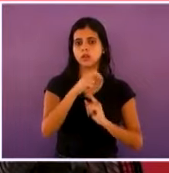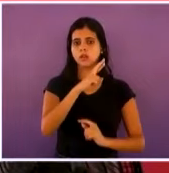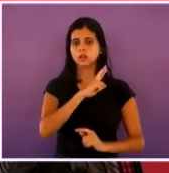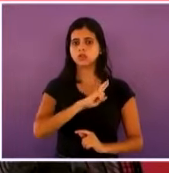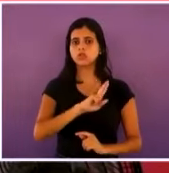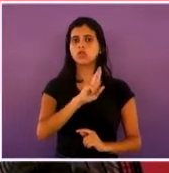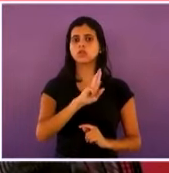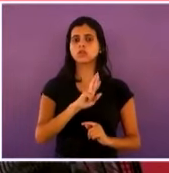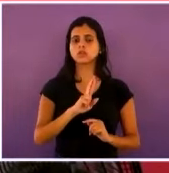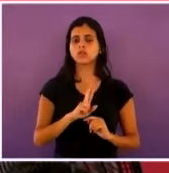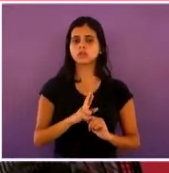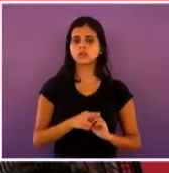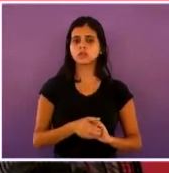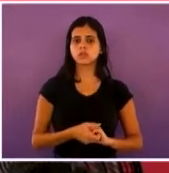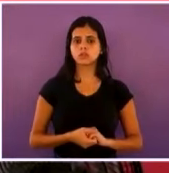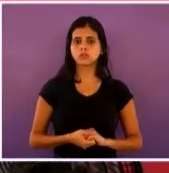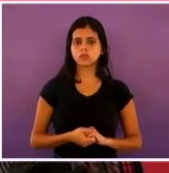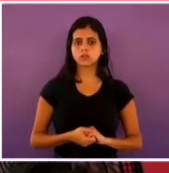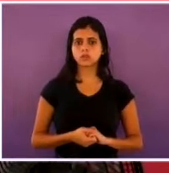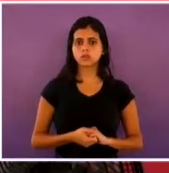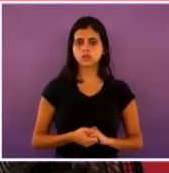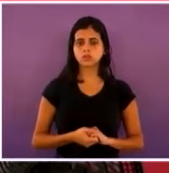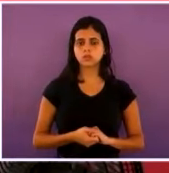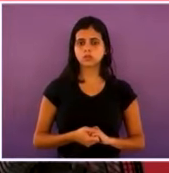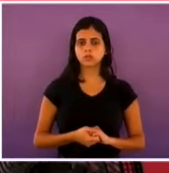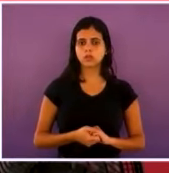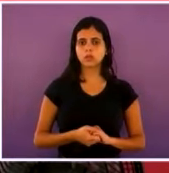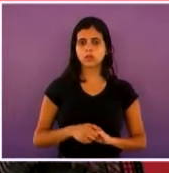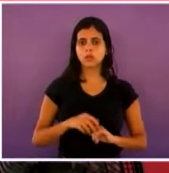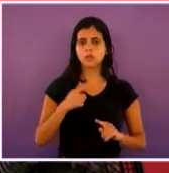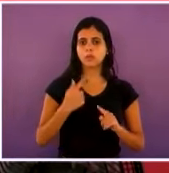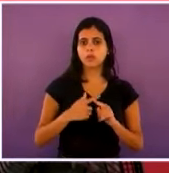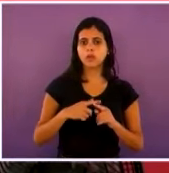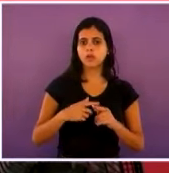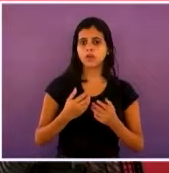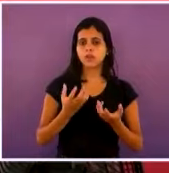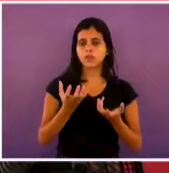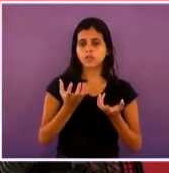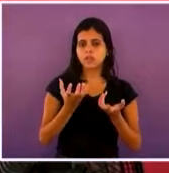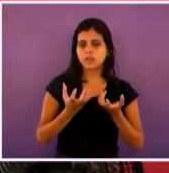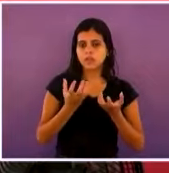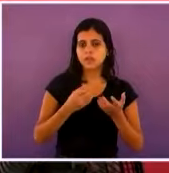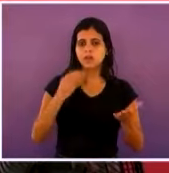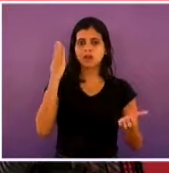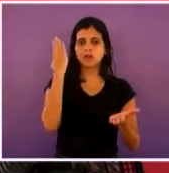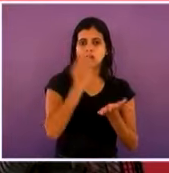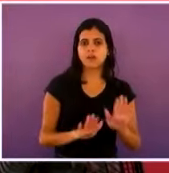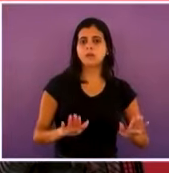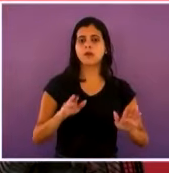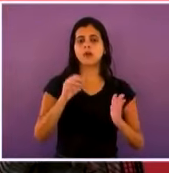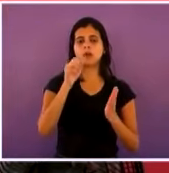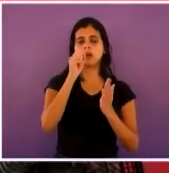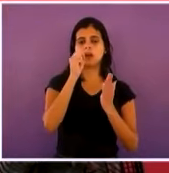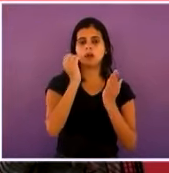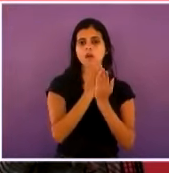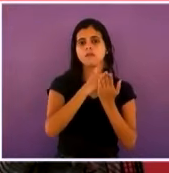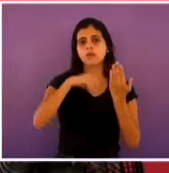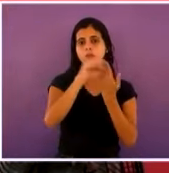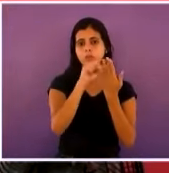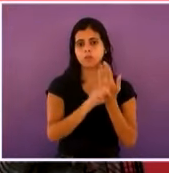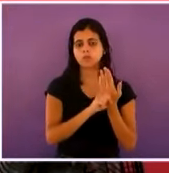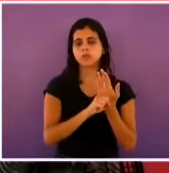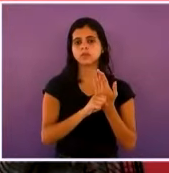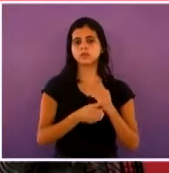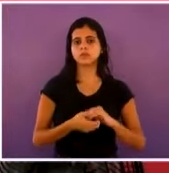to fight against the Reformation, para combater a reforma protestante. And he gathered around himself